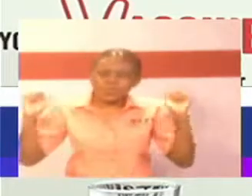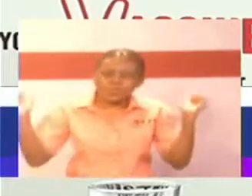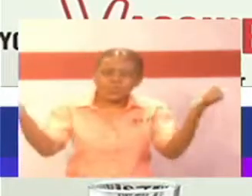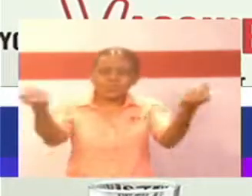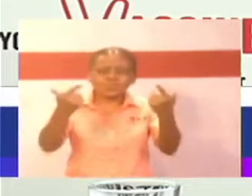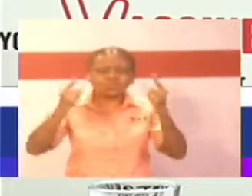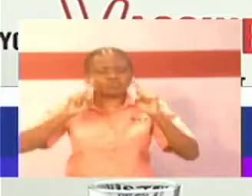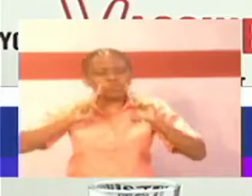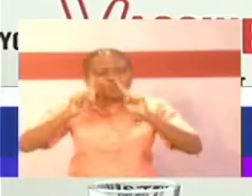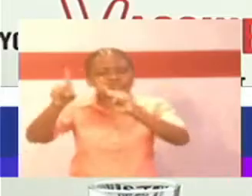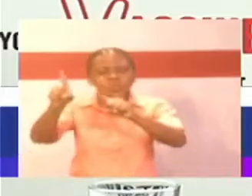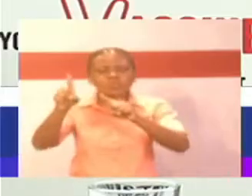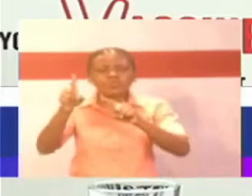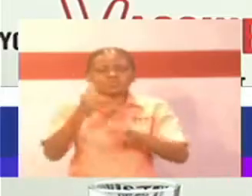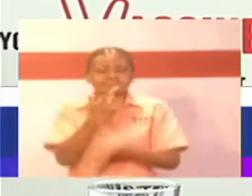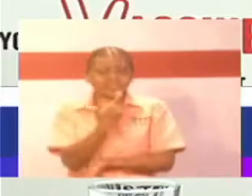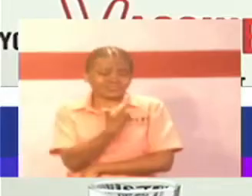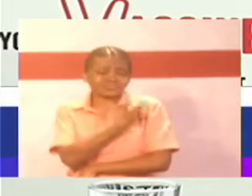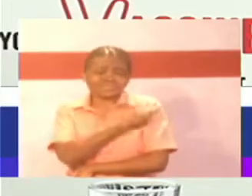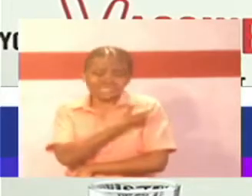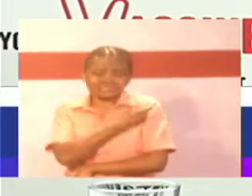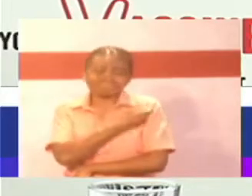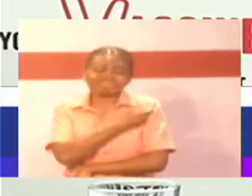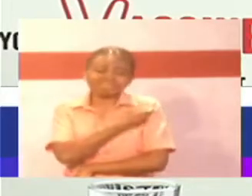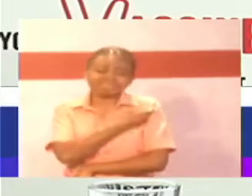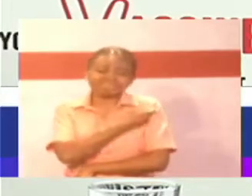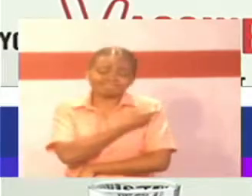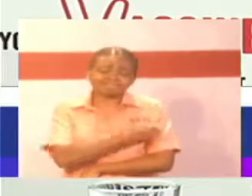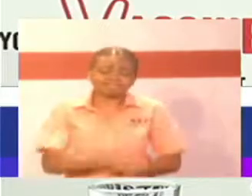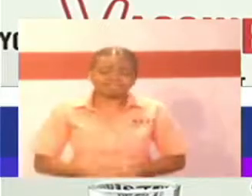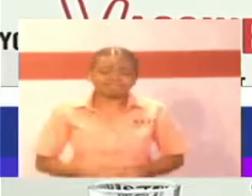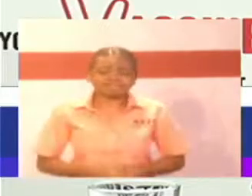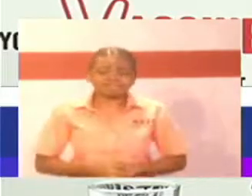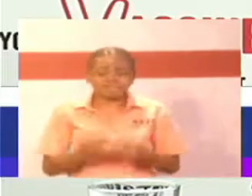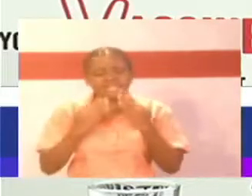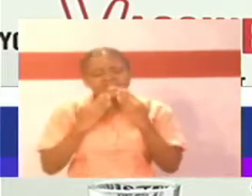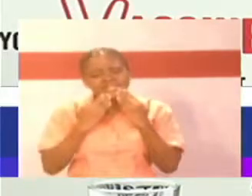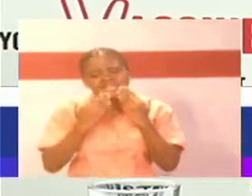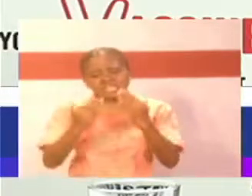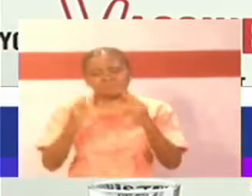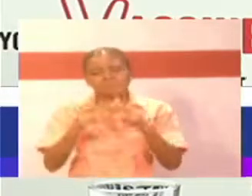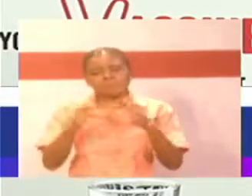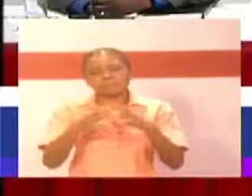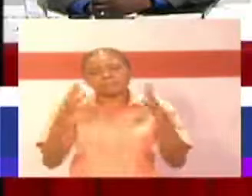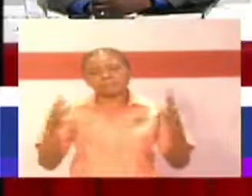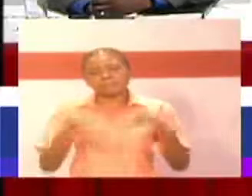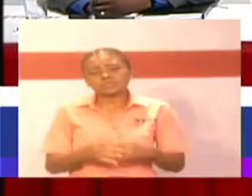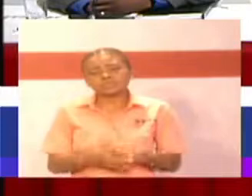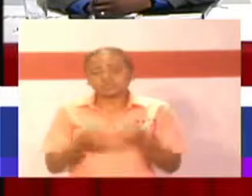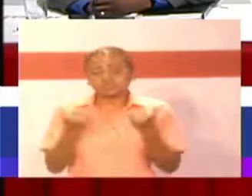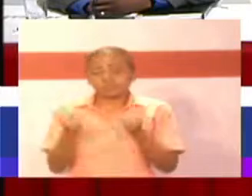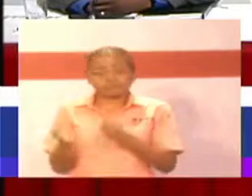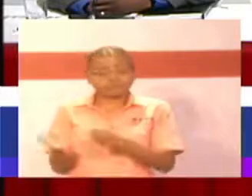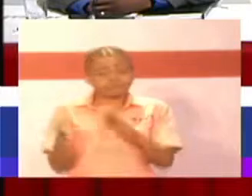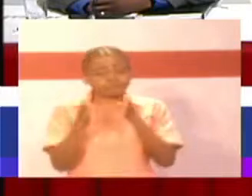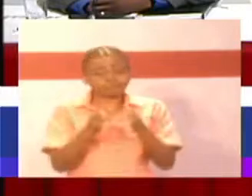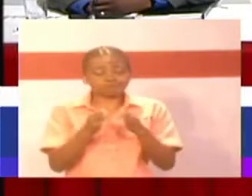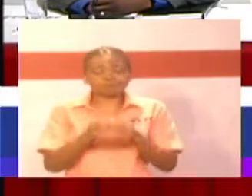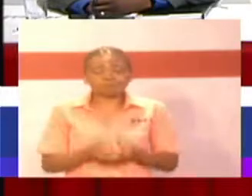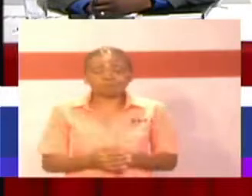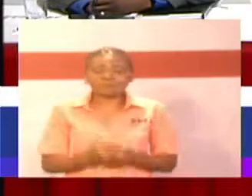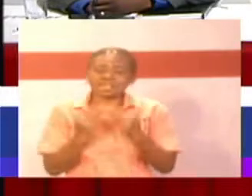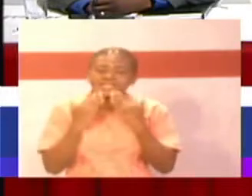around us who are not vaccinated to be vaccinated. Thank you very much, Al. I'll pass over to you. Thank you very much,